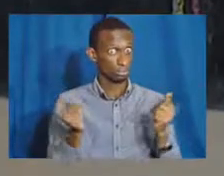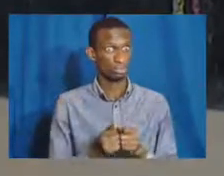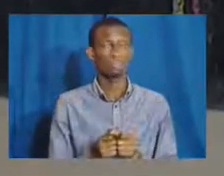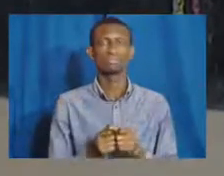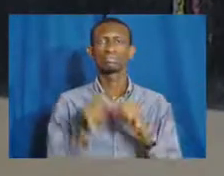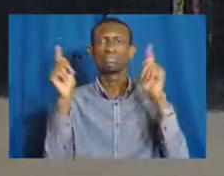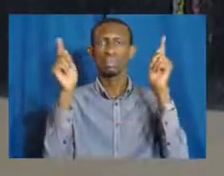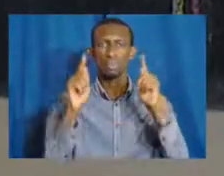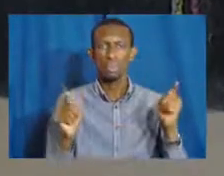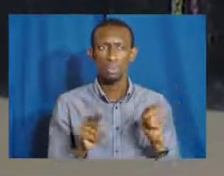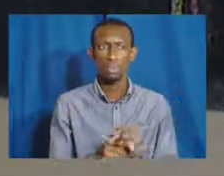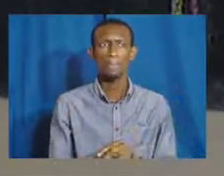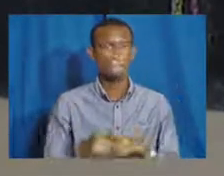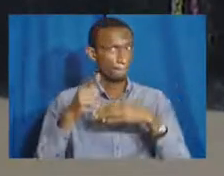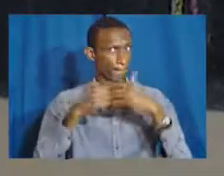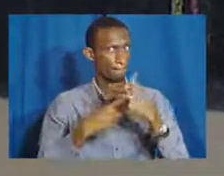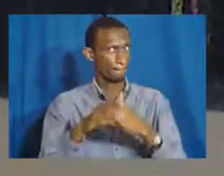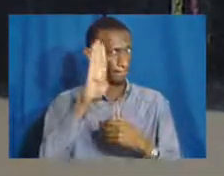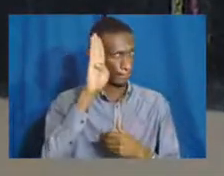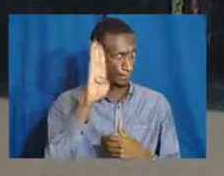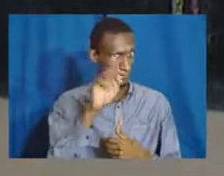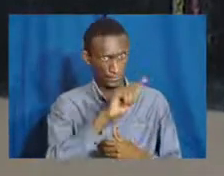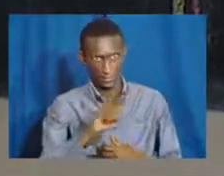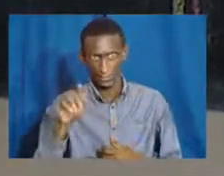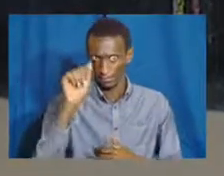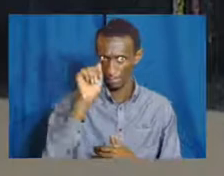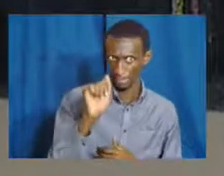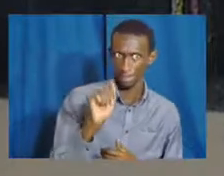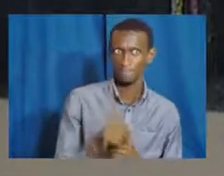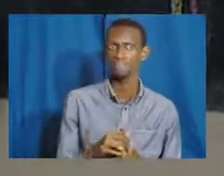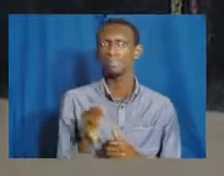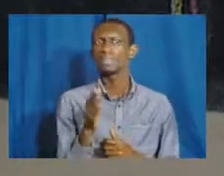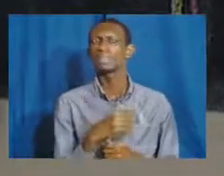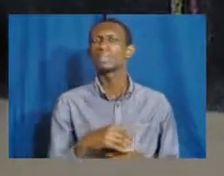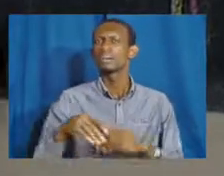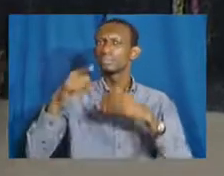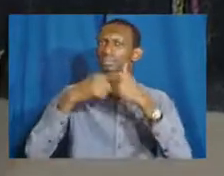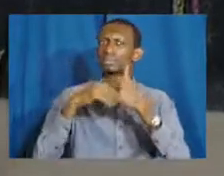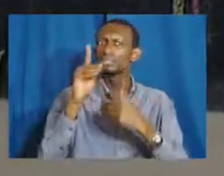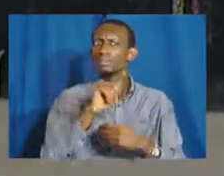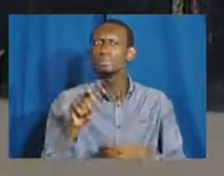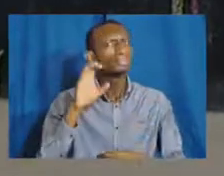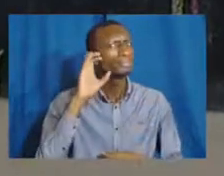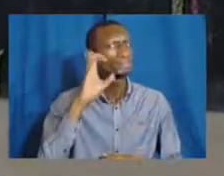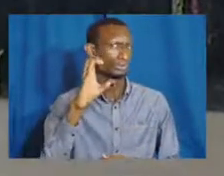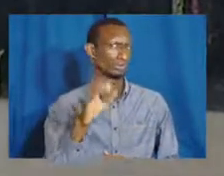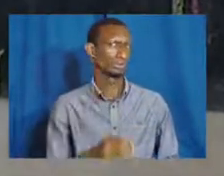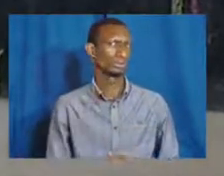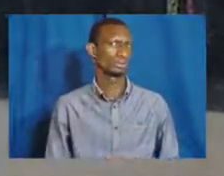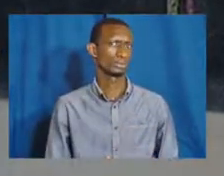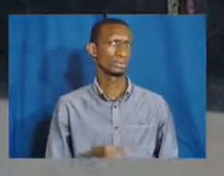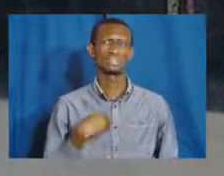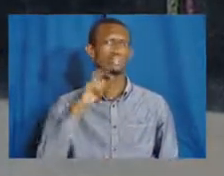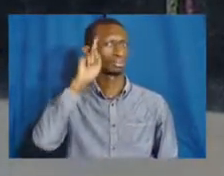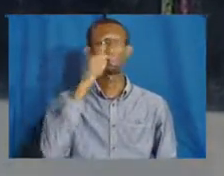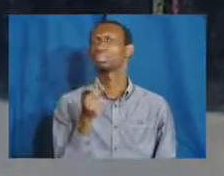be minus B divided by A and minus D divided by C. I think it's